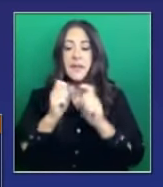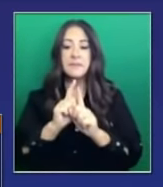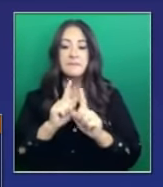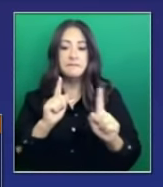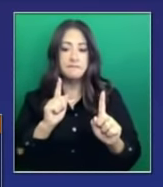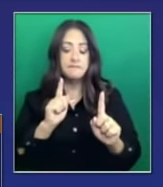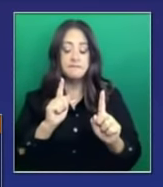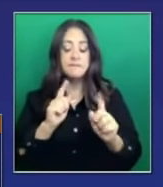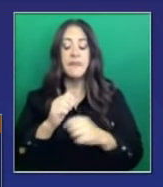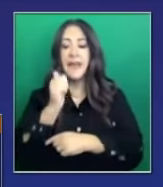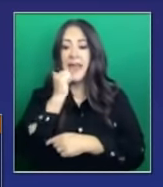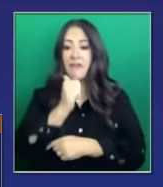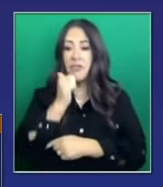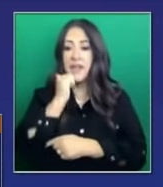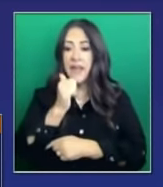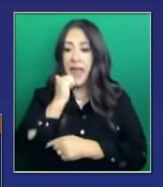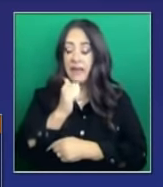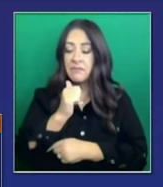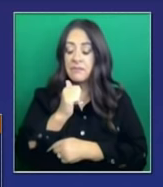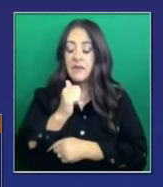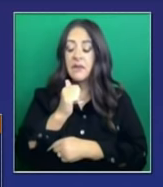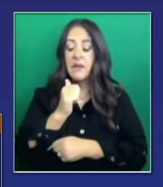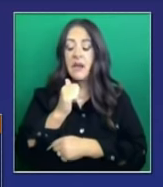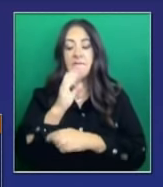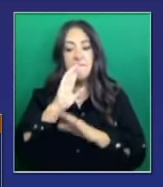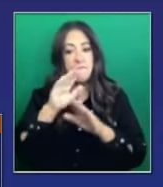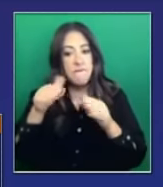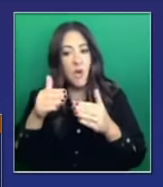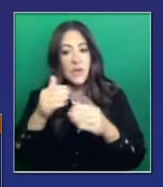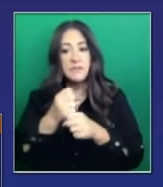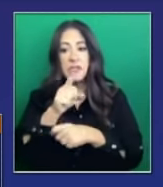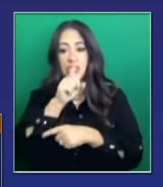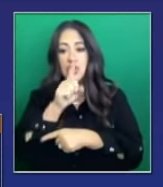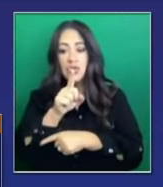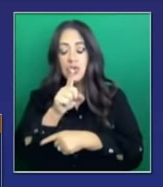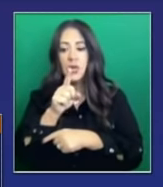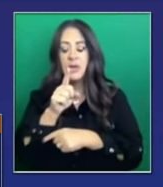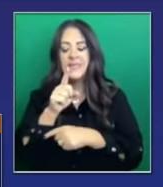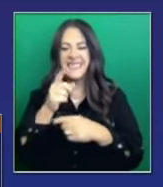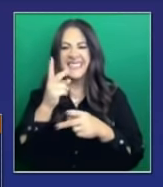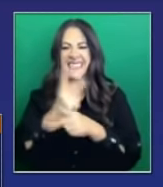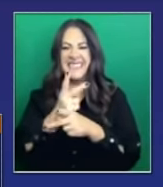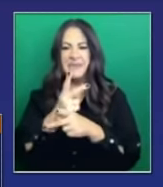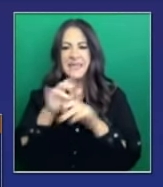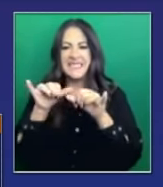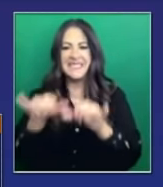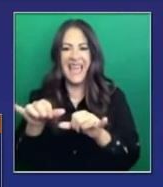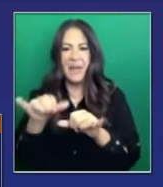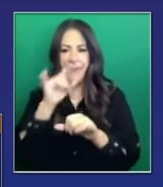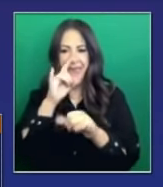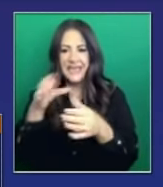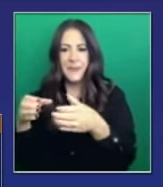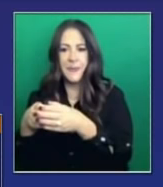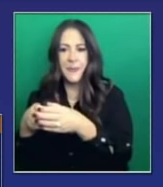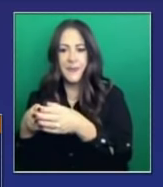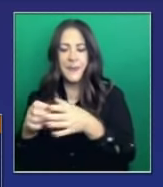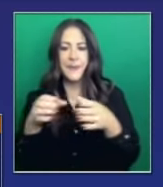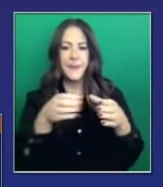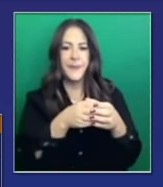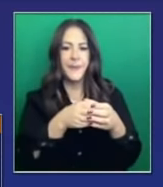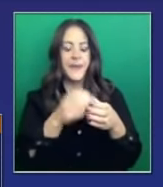day in every way of focusing on stable small cohorts and groups, washing hands, the things that we preach,